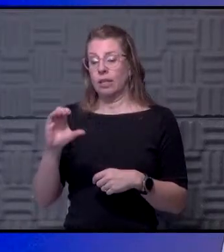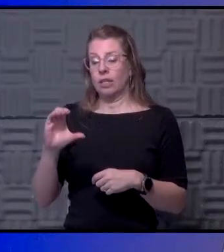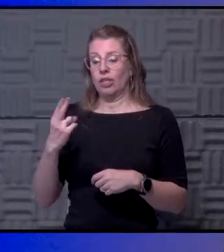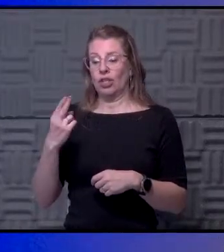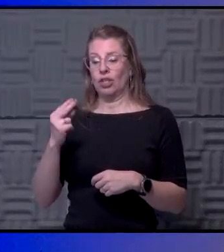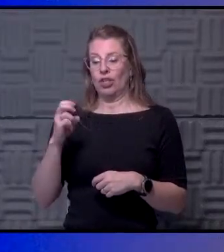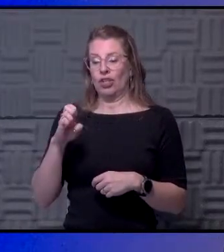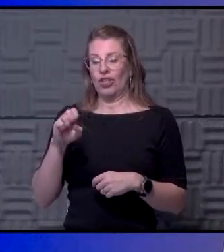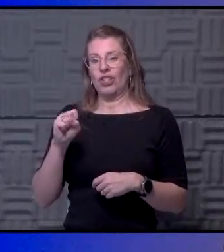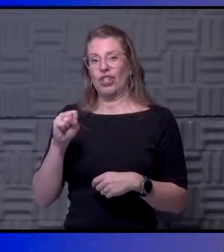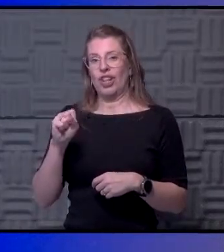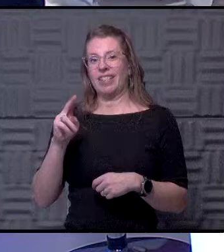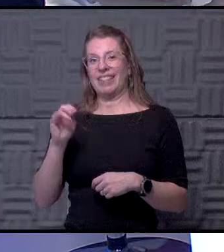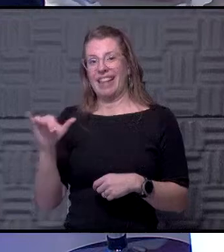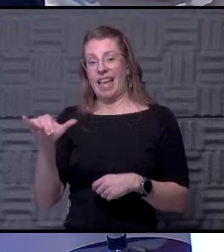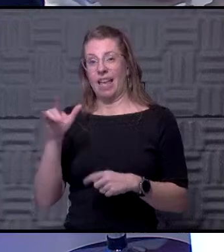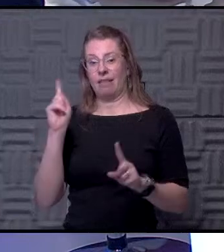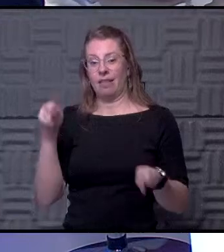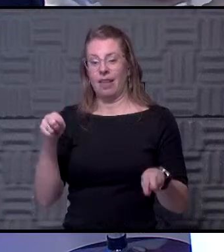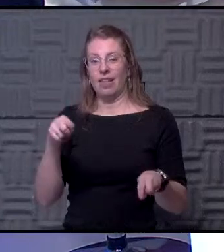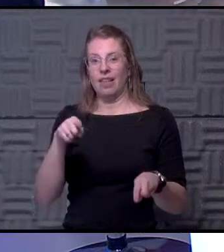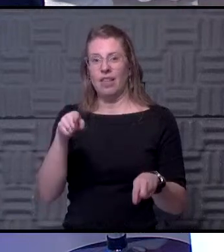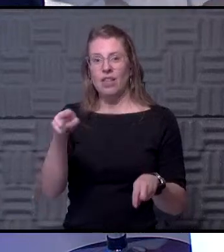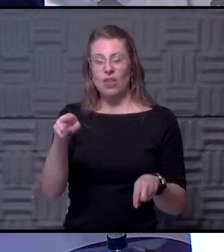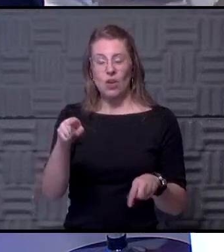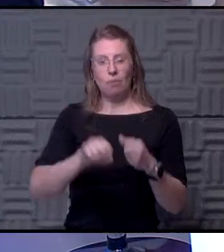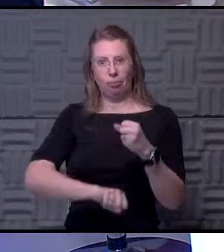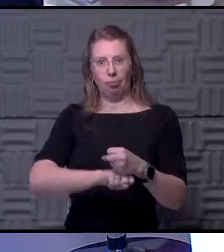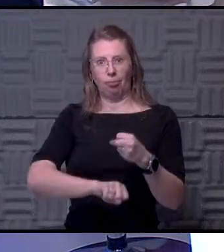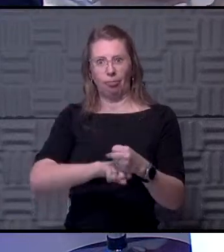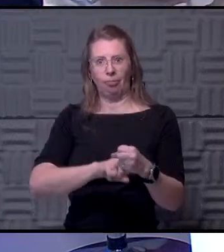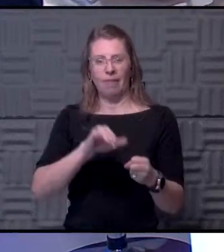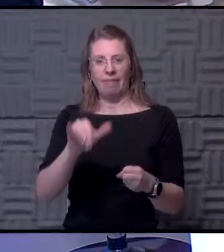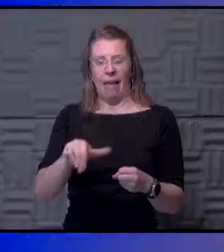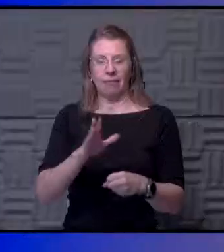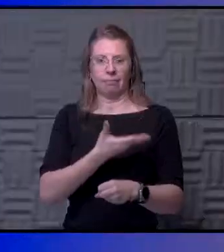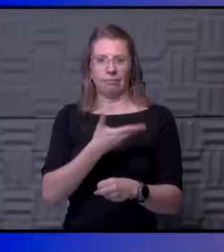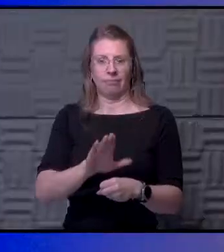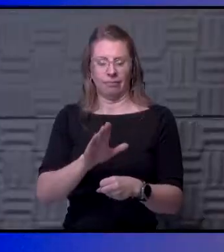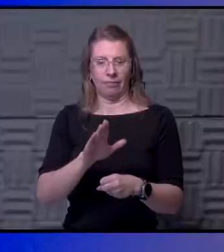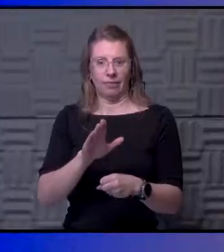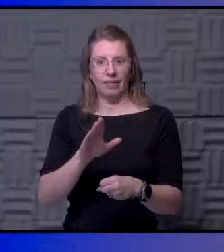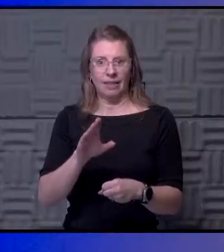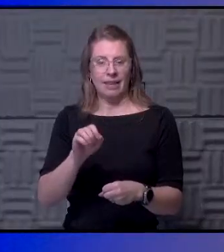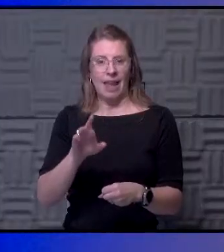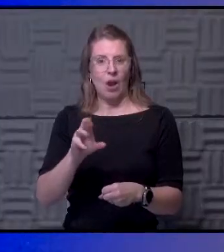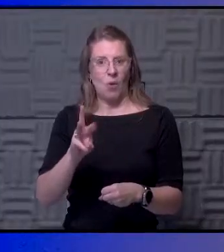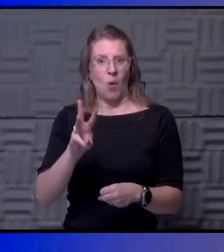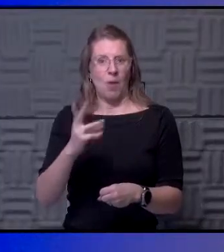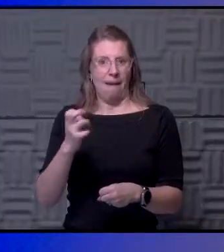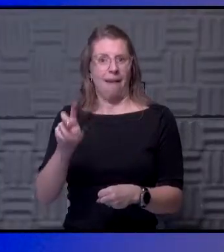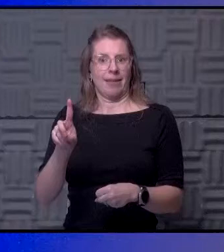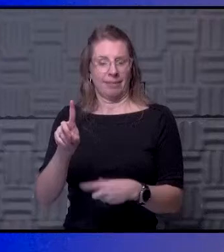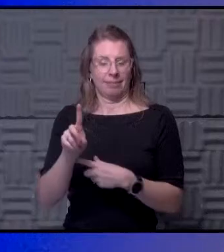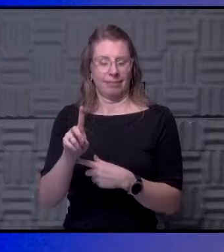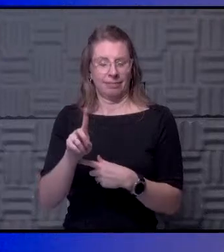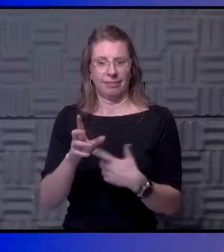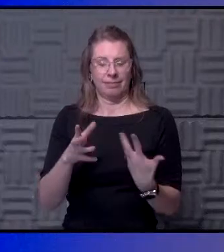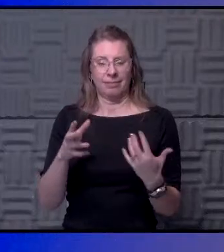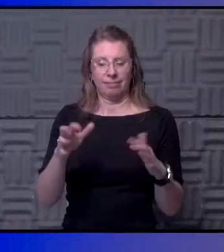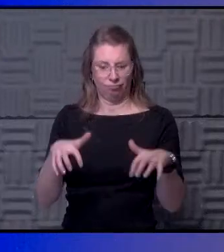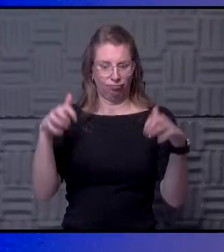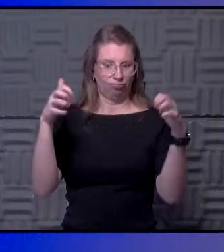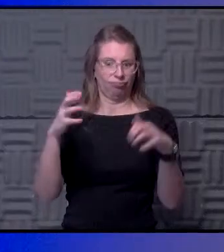That's a huge concert to Arrowhead You're really in the focused spring. on that Kenny Chesney so thing. we're going to be, optimistic that we can do that and get out. But I think it's a lot